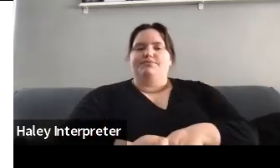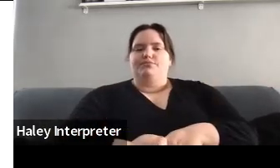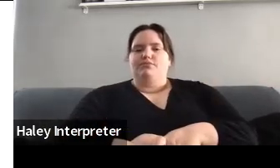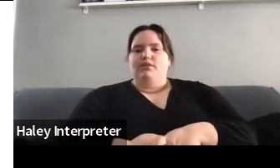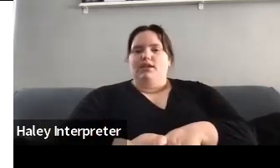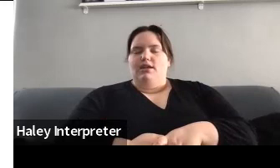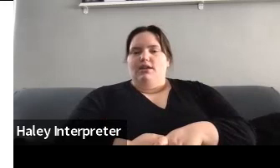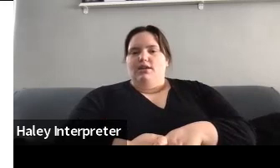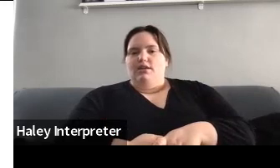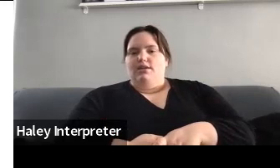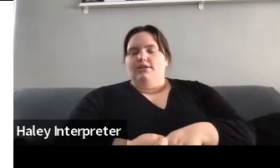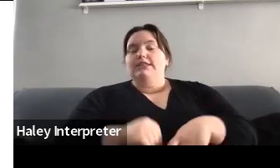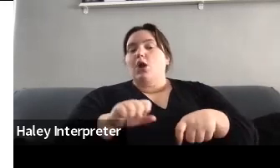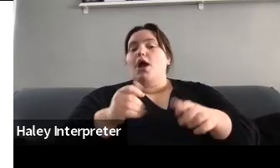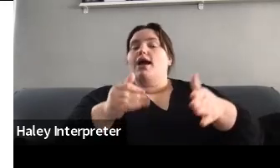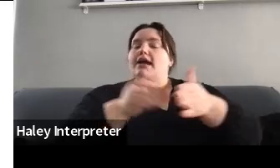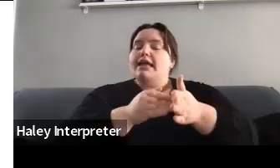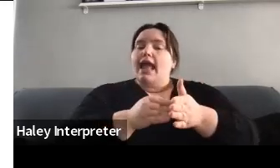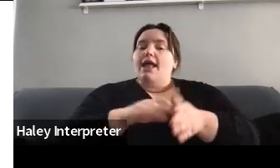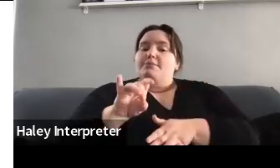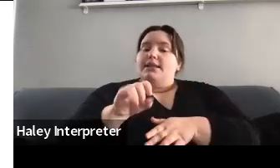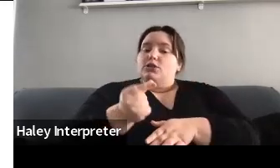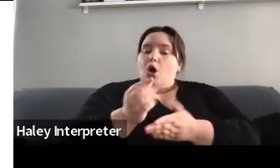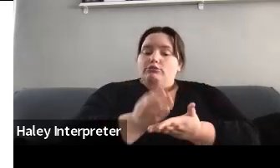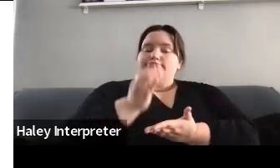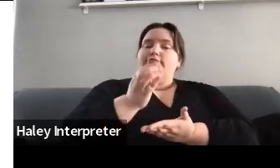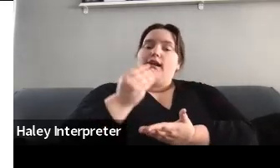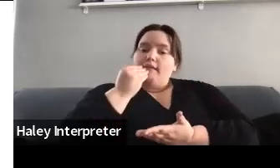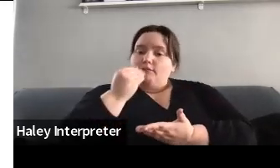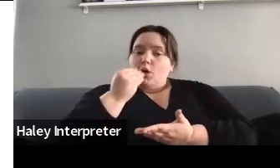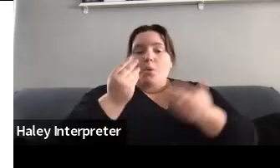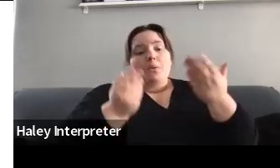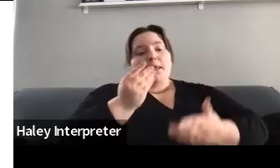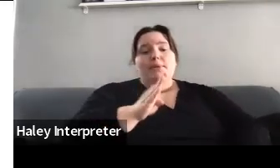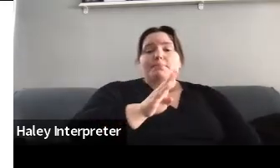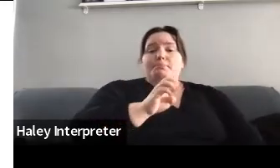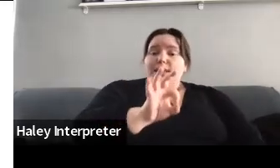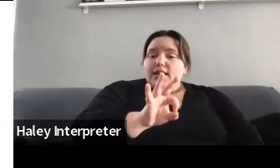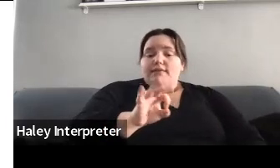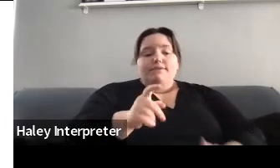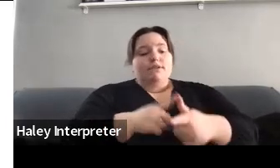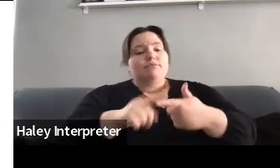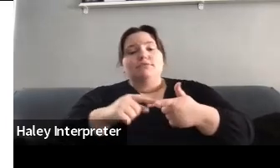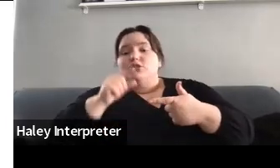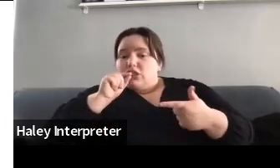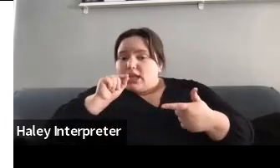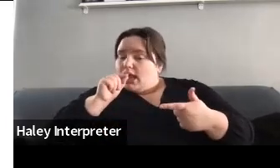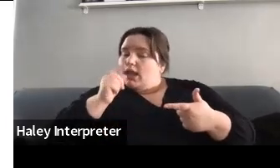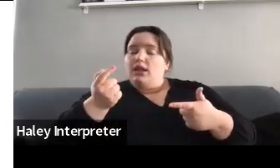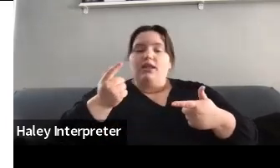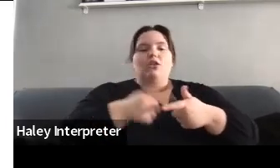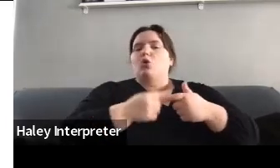the dog's canned food, maybe beef or poultry, or whatever you want to